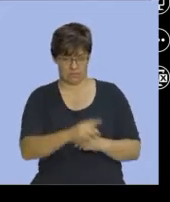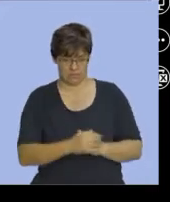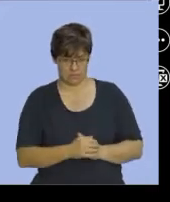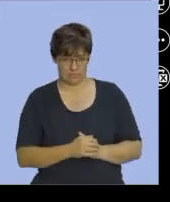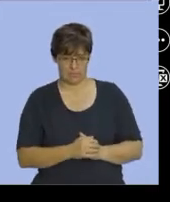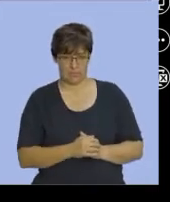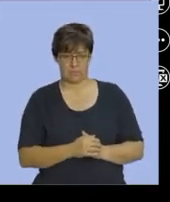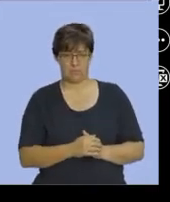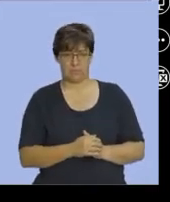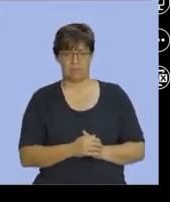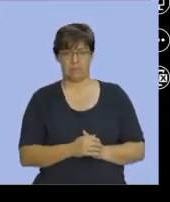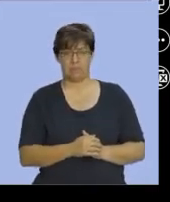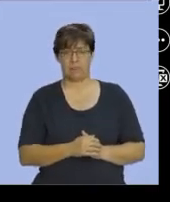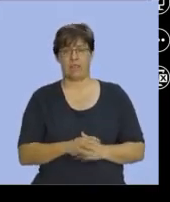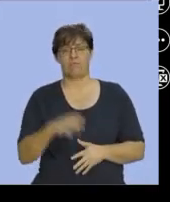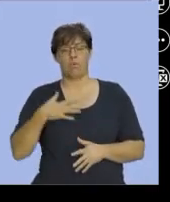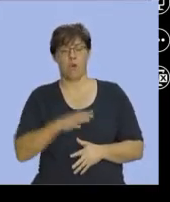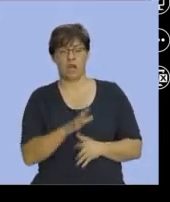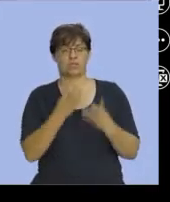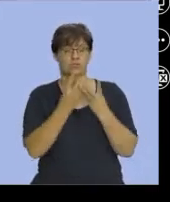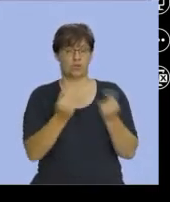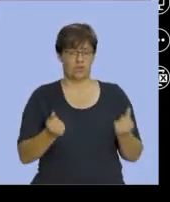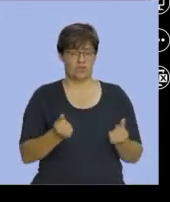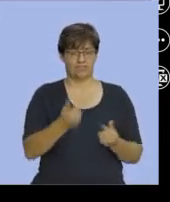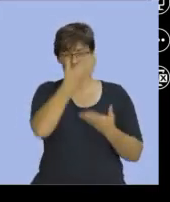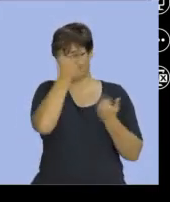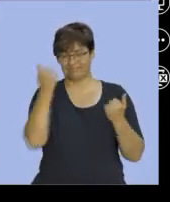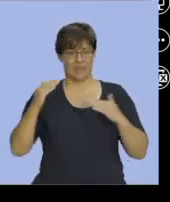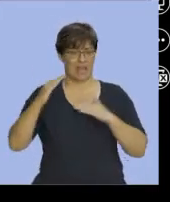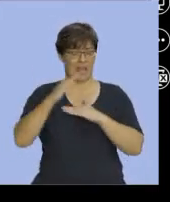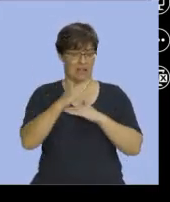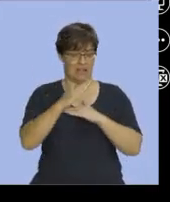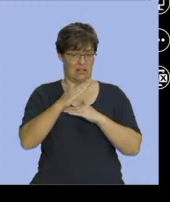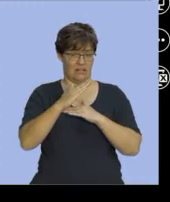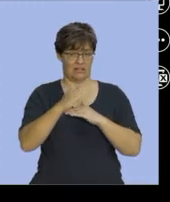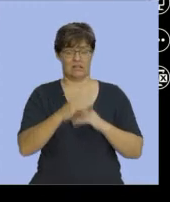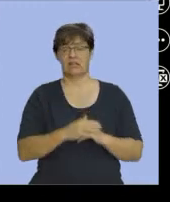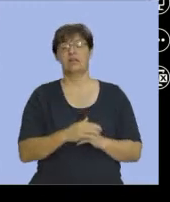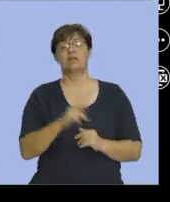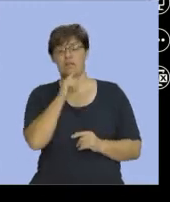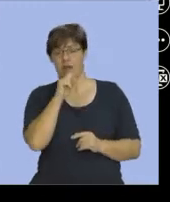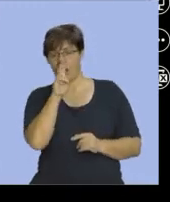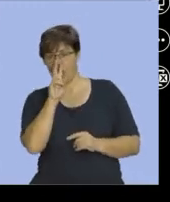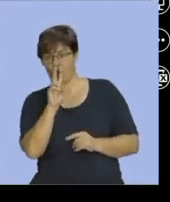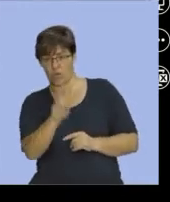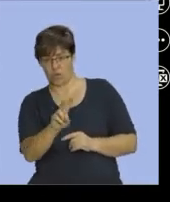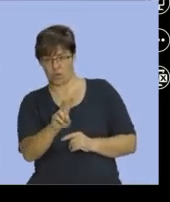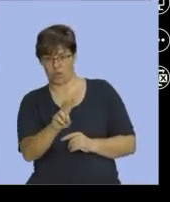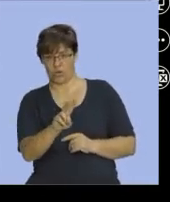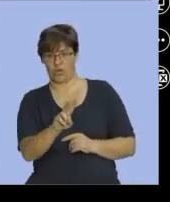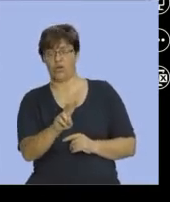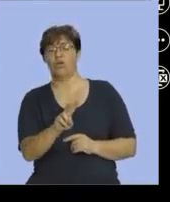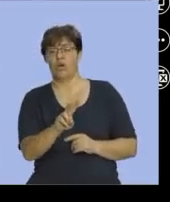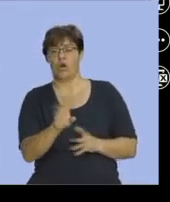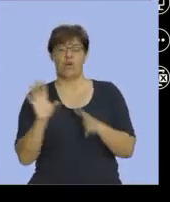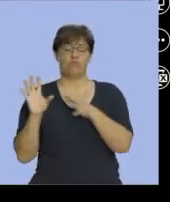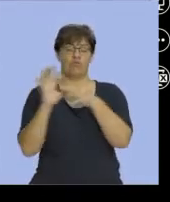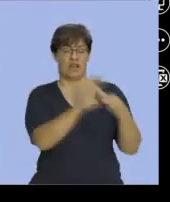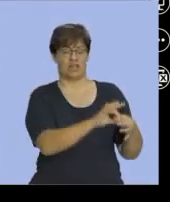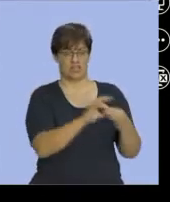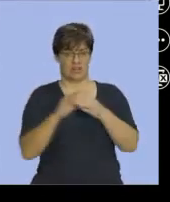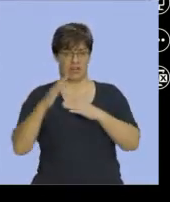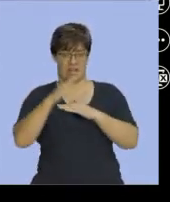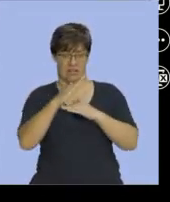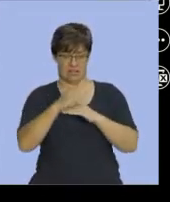am given. And then if we are trying to then solve for an unknown angle, remember you always look at the sides